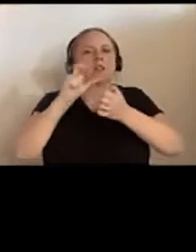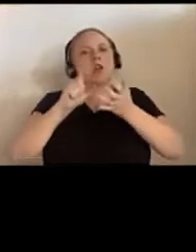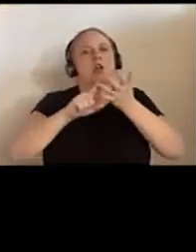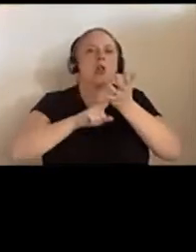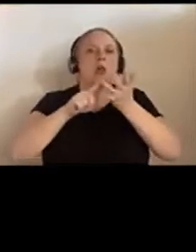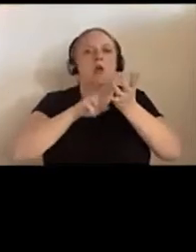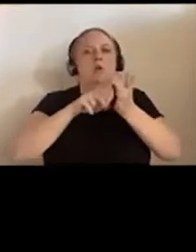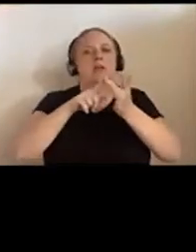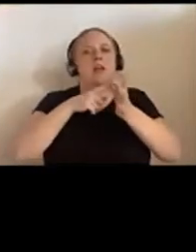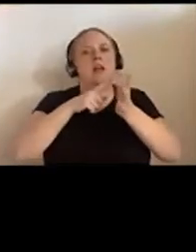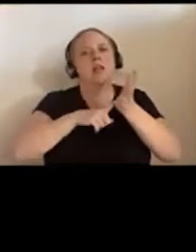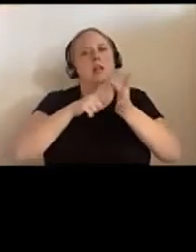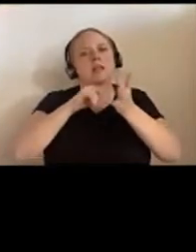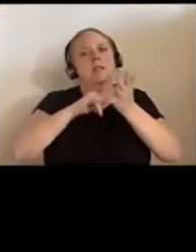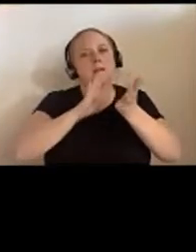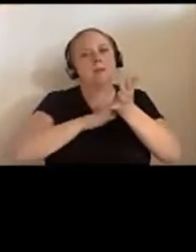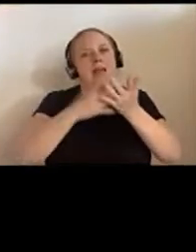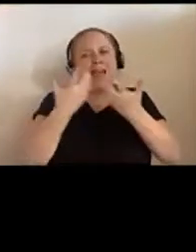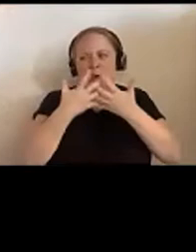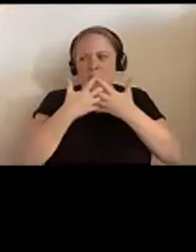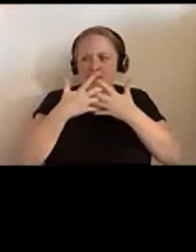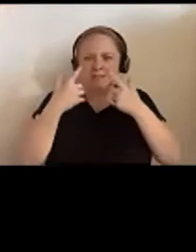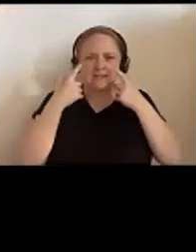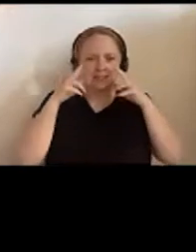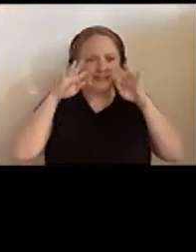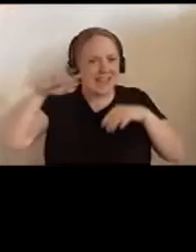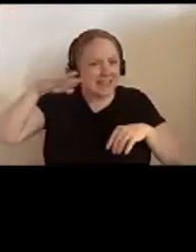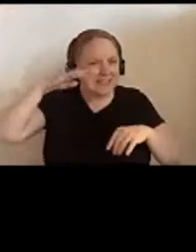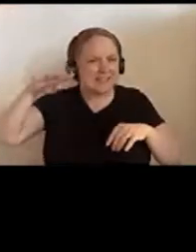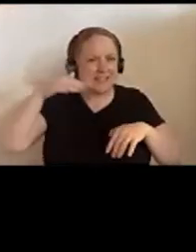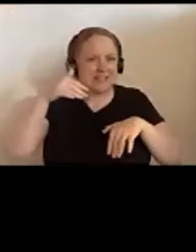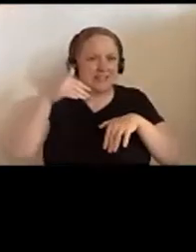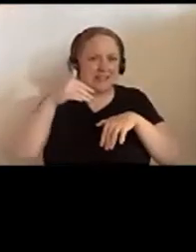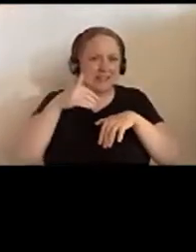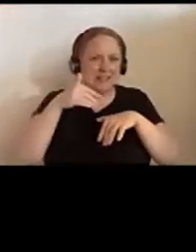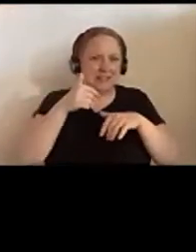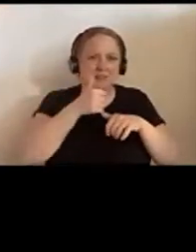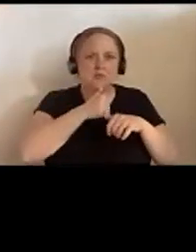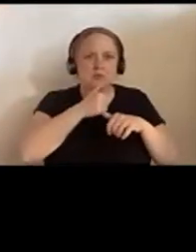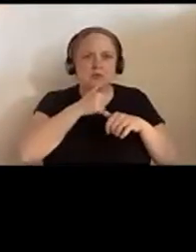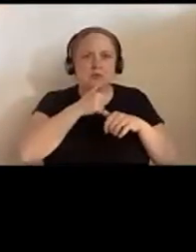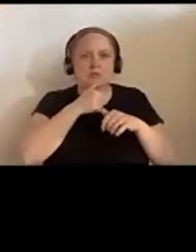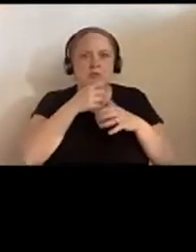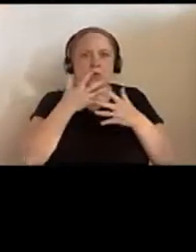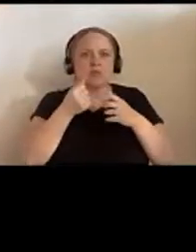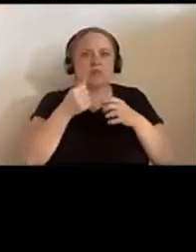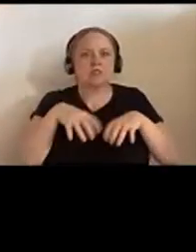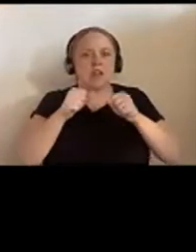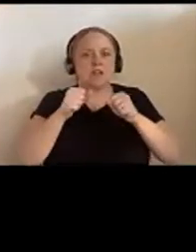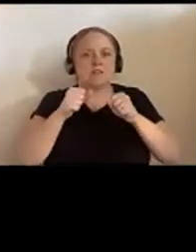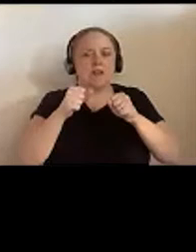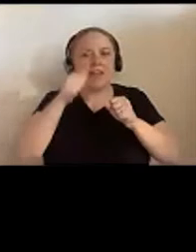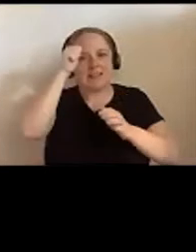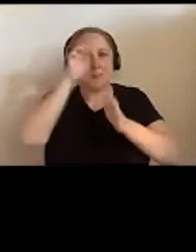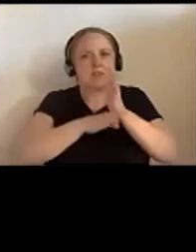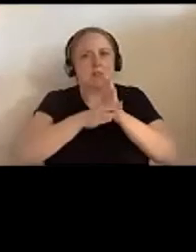how could the senses begin to be occupied and augmented so that we can start to file that experience away, not to